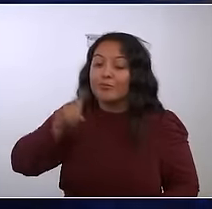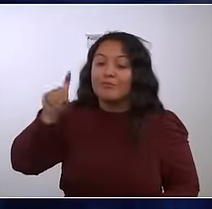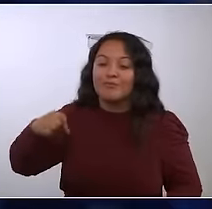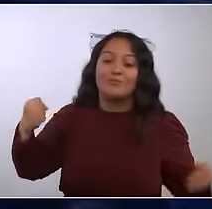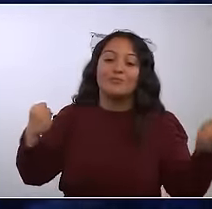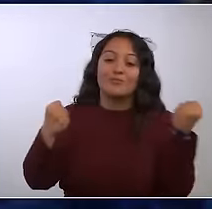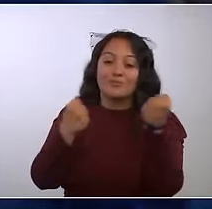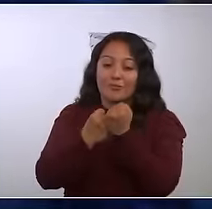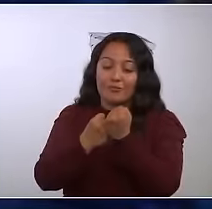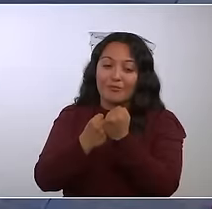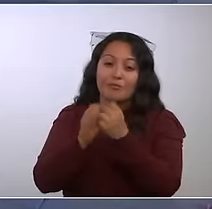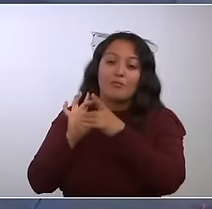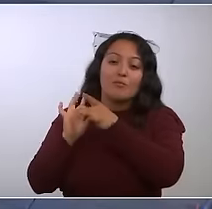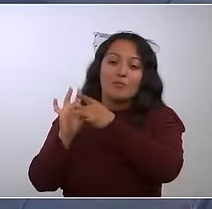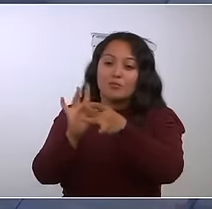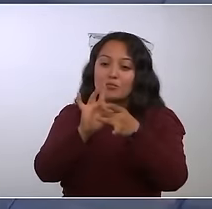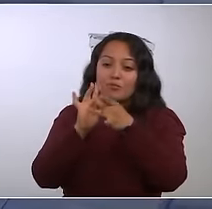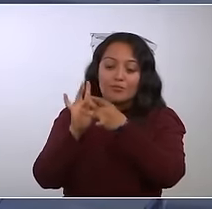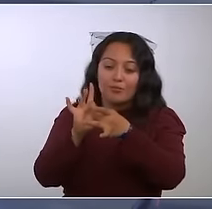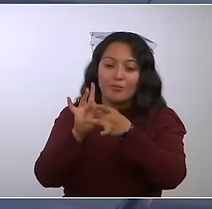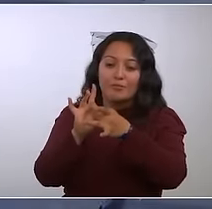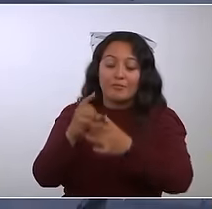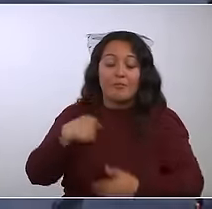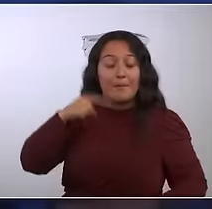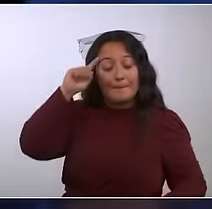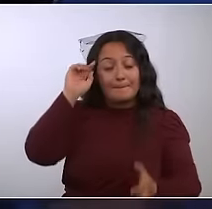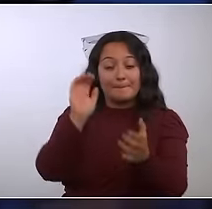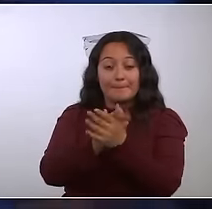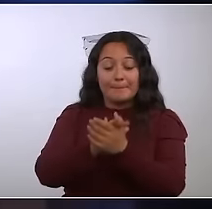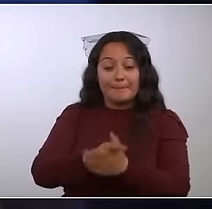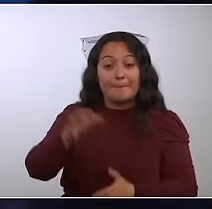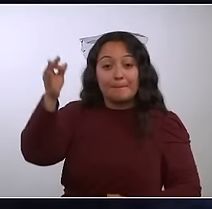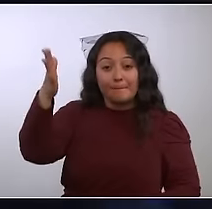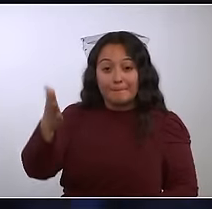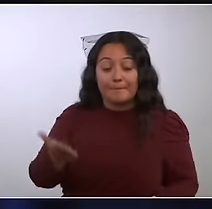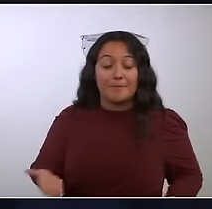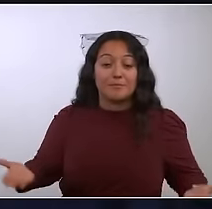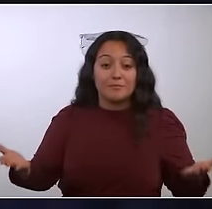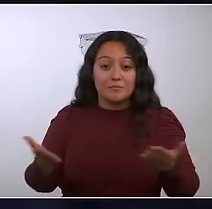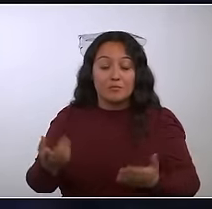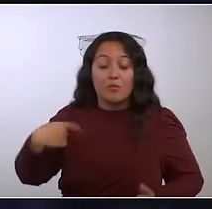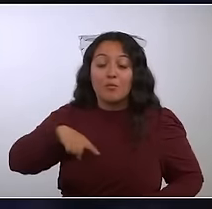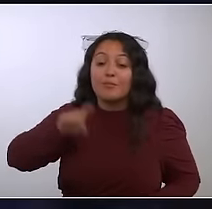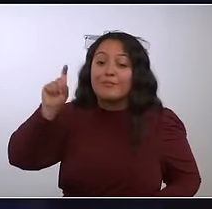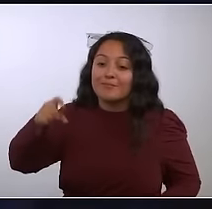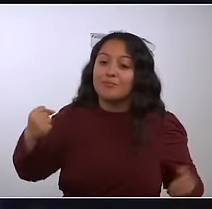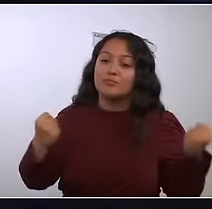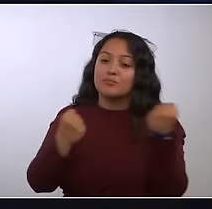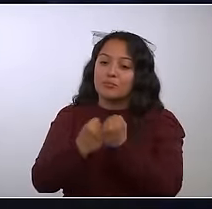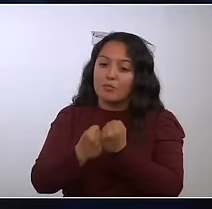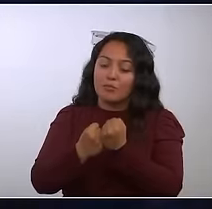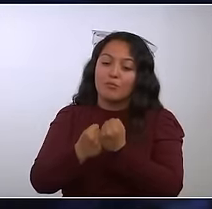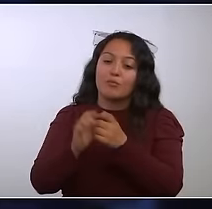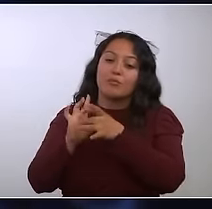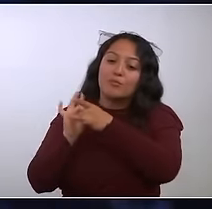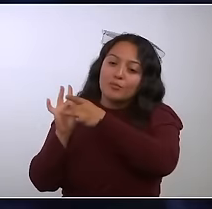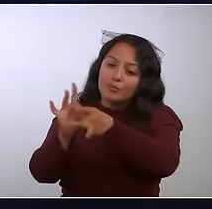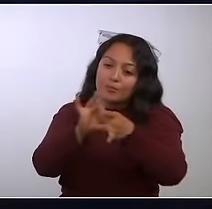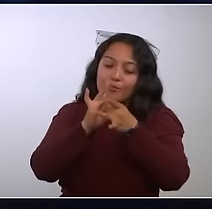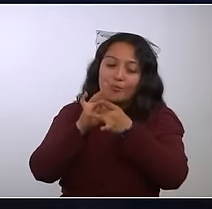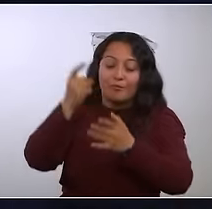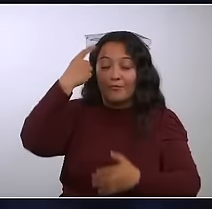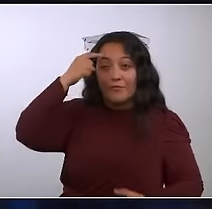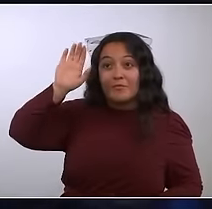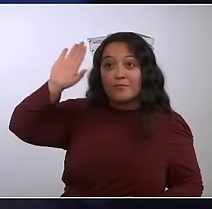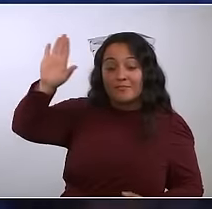ustedes together with you. Me imagino que aquí hay pastores. I imagine here there are pastors. Necesitamos unirnos juntos. We need to unite together para la gloria